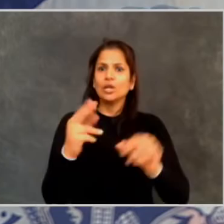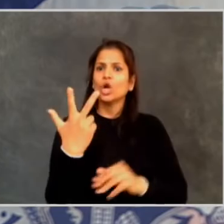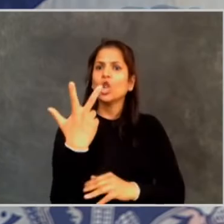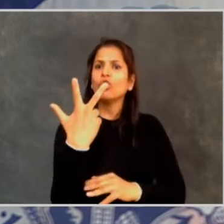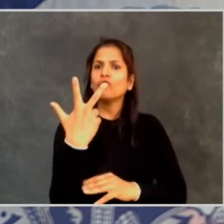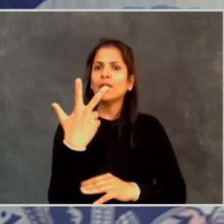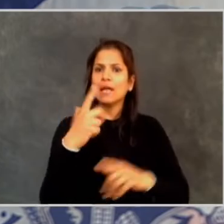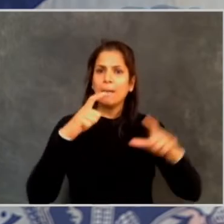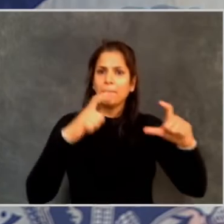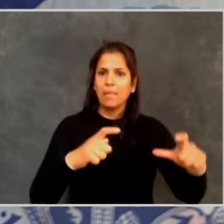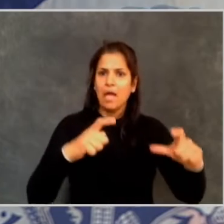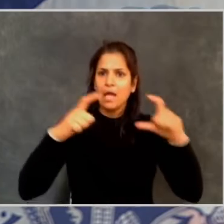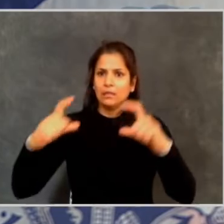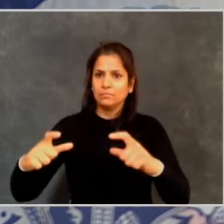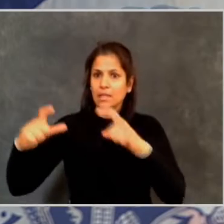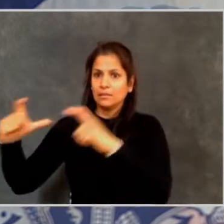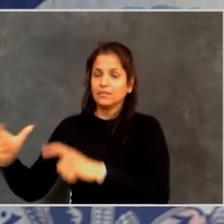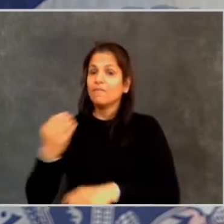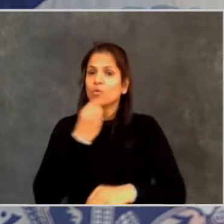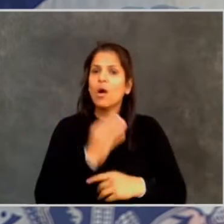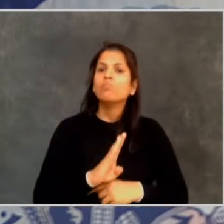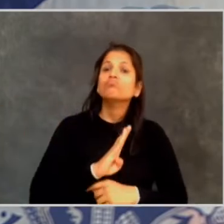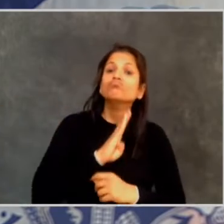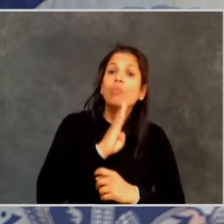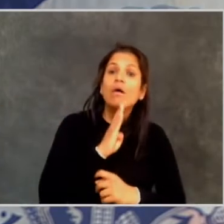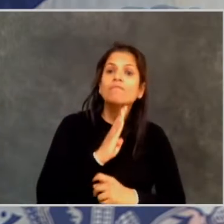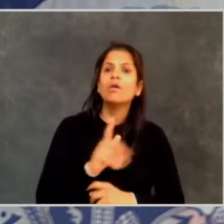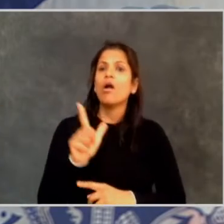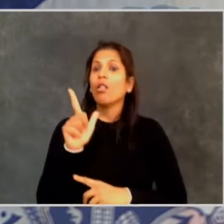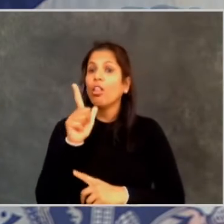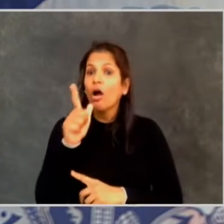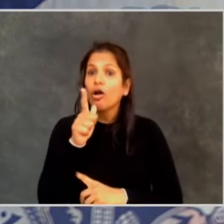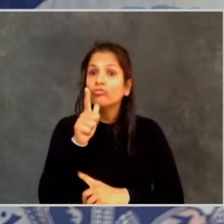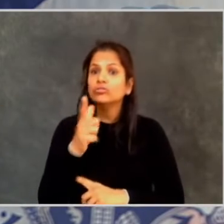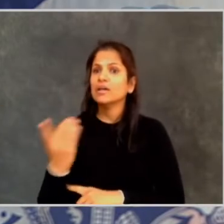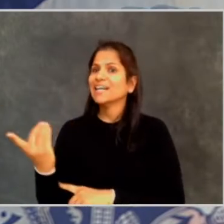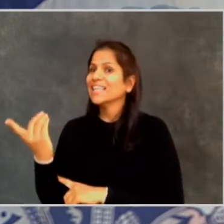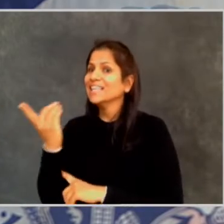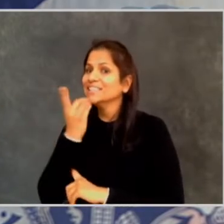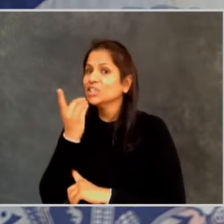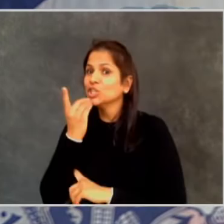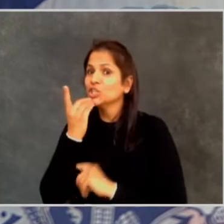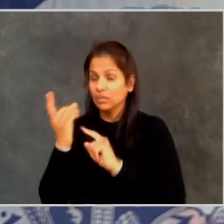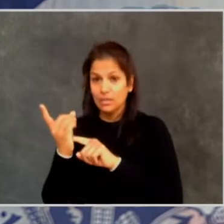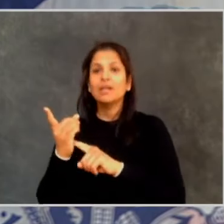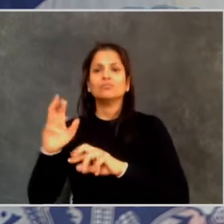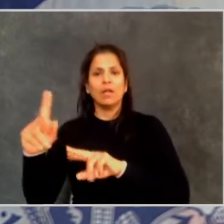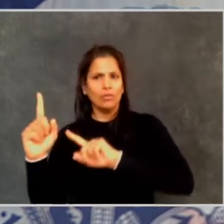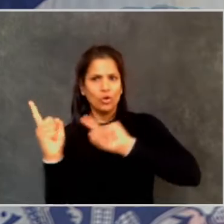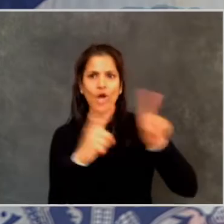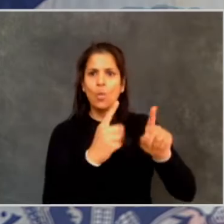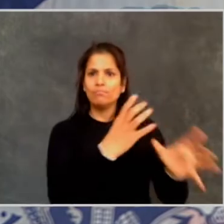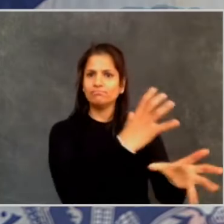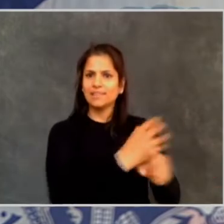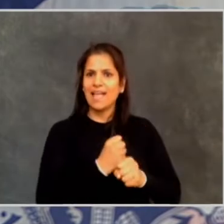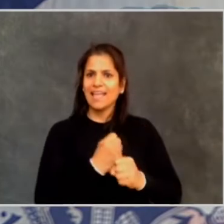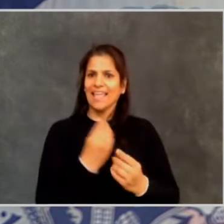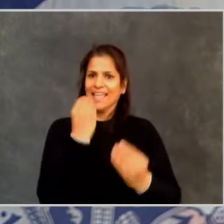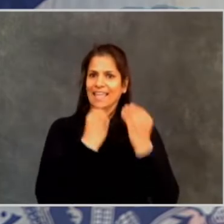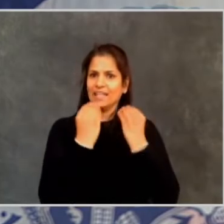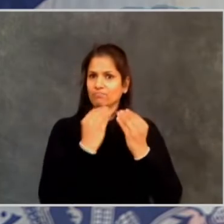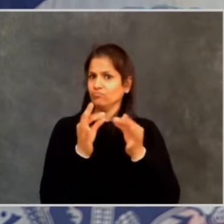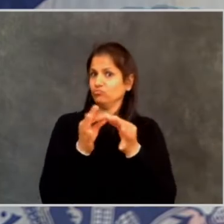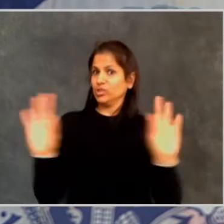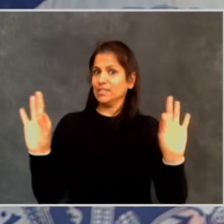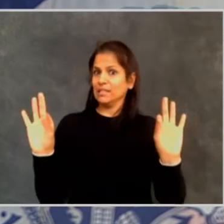go to nyc.gov to find those locations. So that's going to be crucial, a part of the